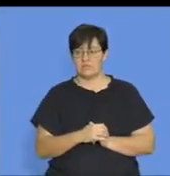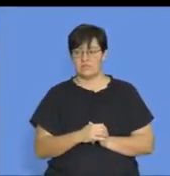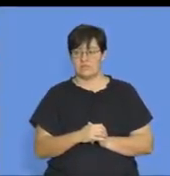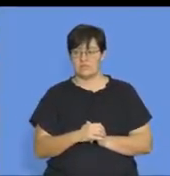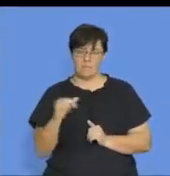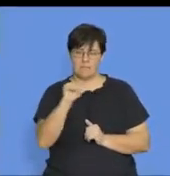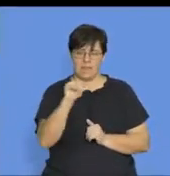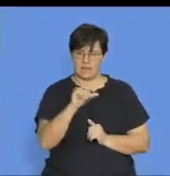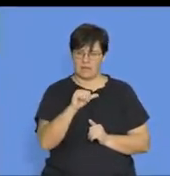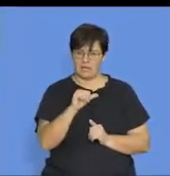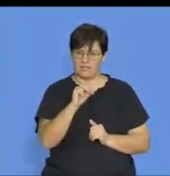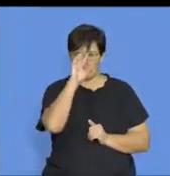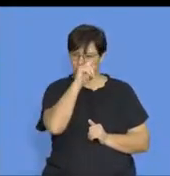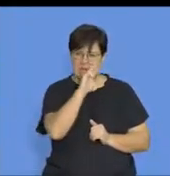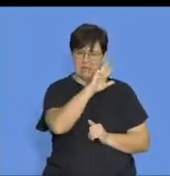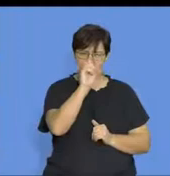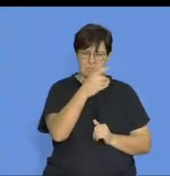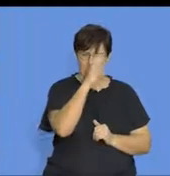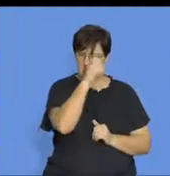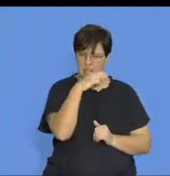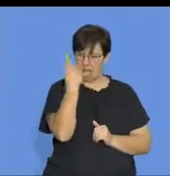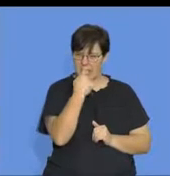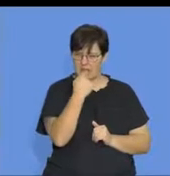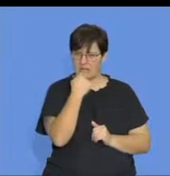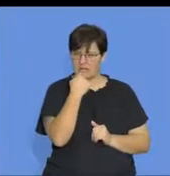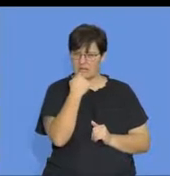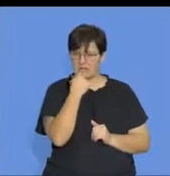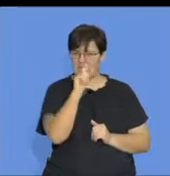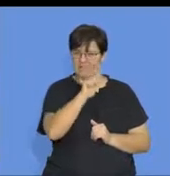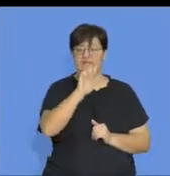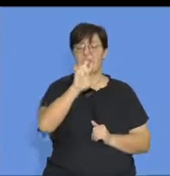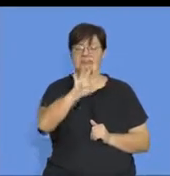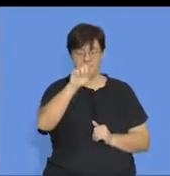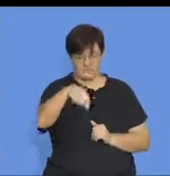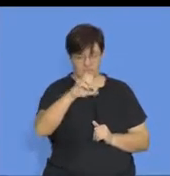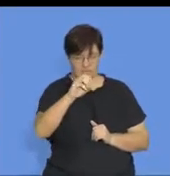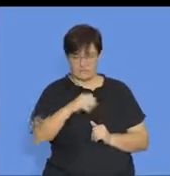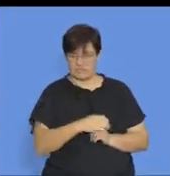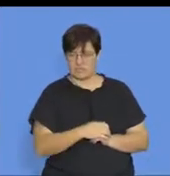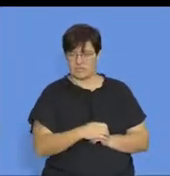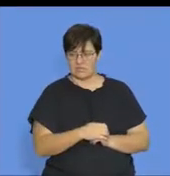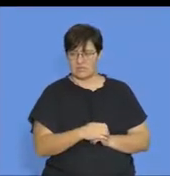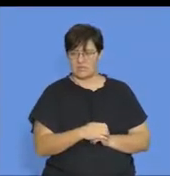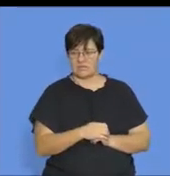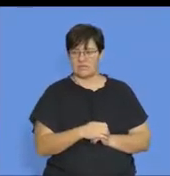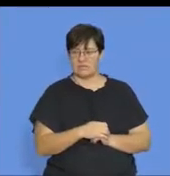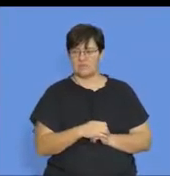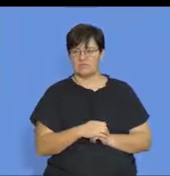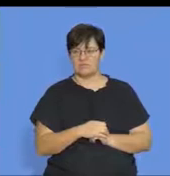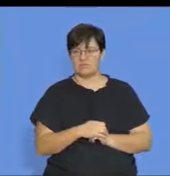I'm going to have to go back, guys. I remember the 90, but it wasn't 70, it was 75. There we go,